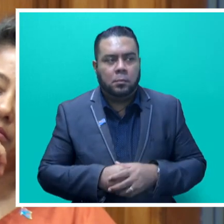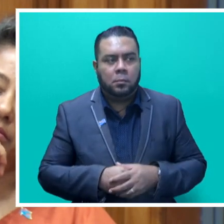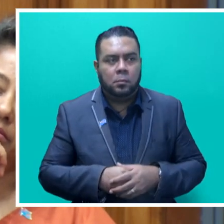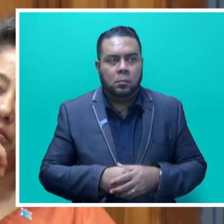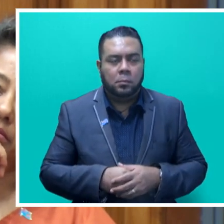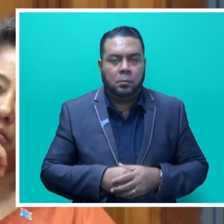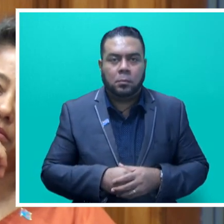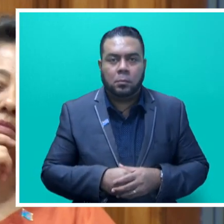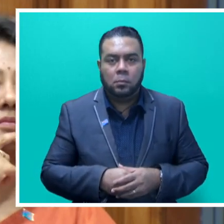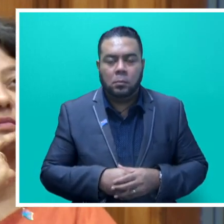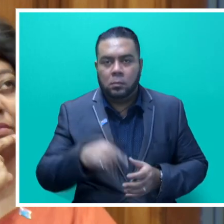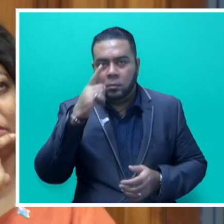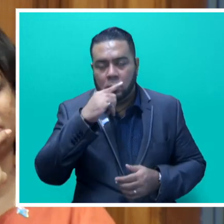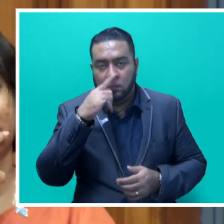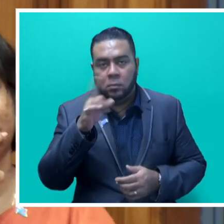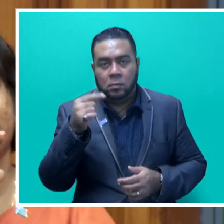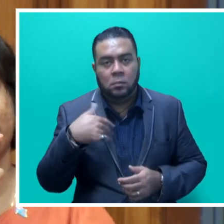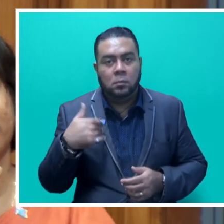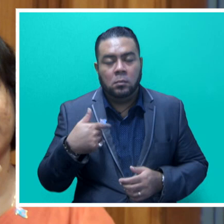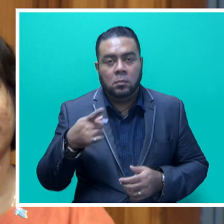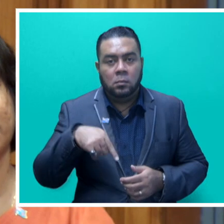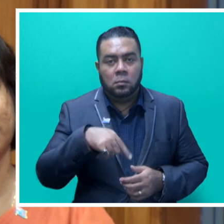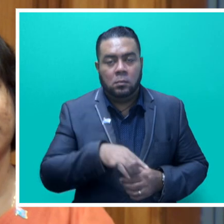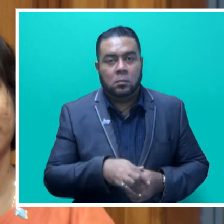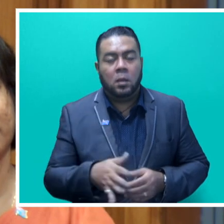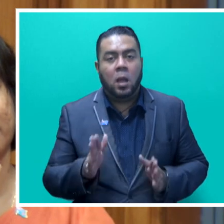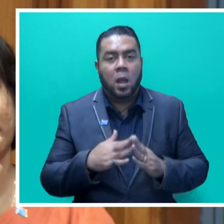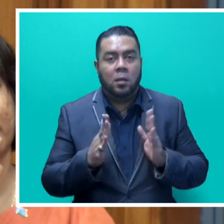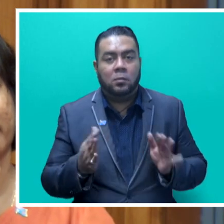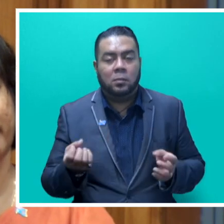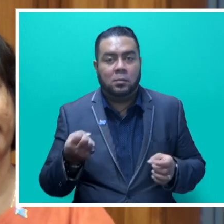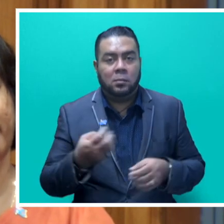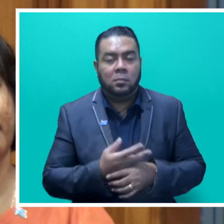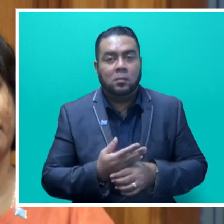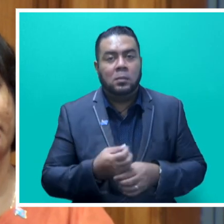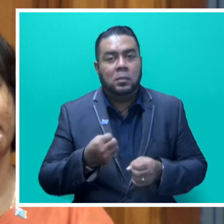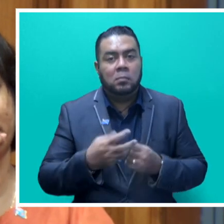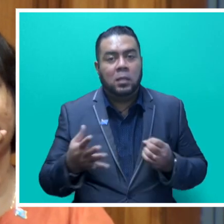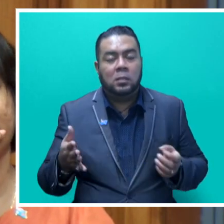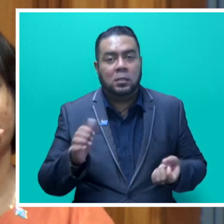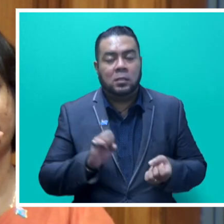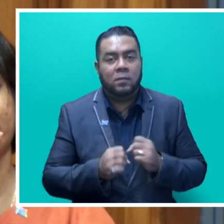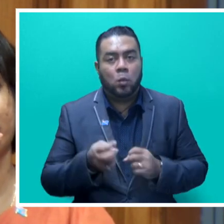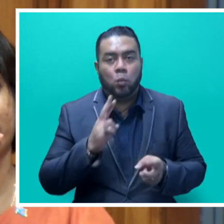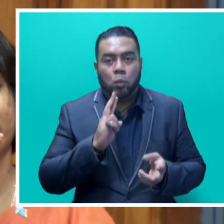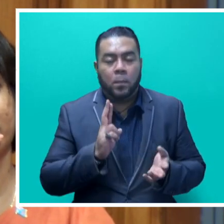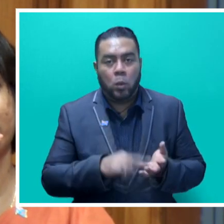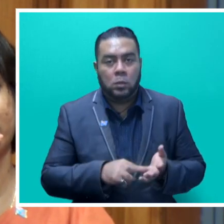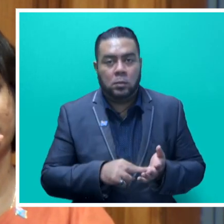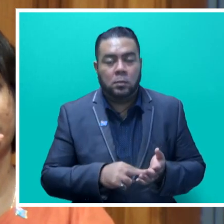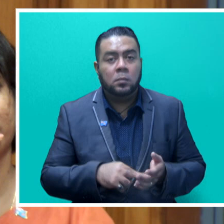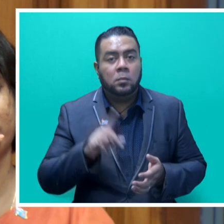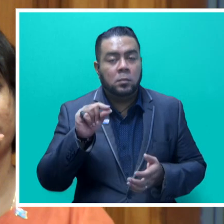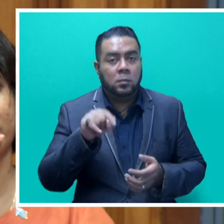in the revised 2019-2020 Household Impact and Expenditure Survey report. To address these